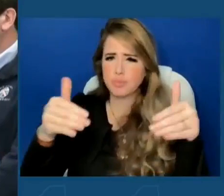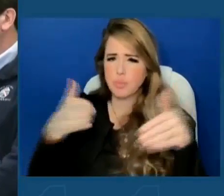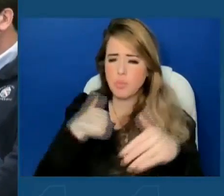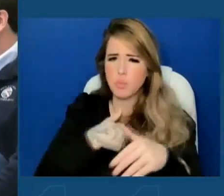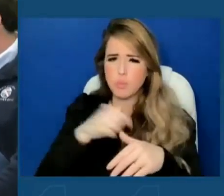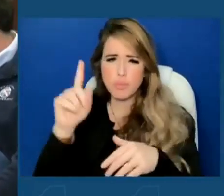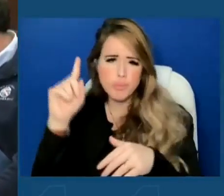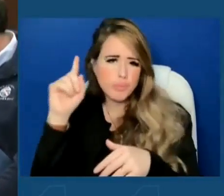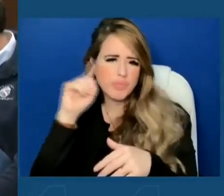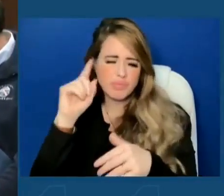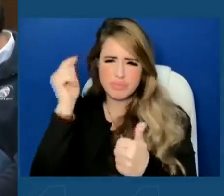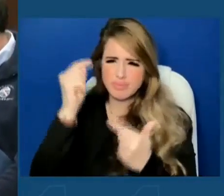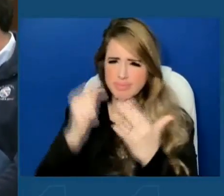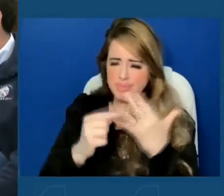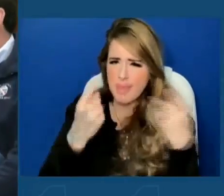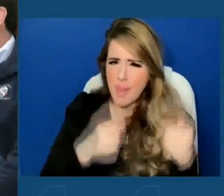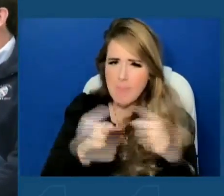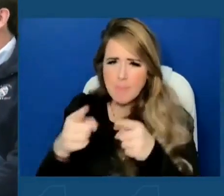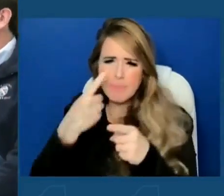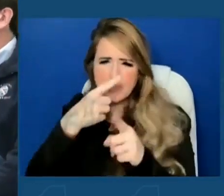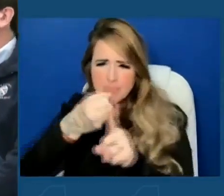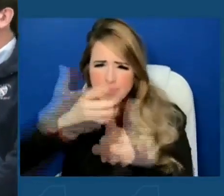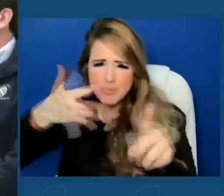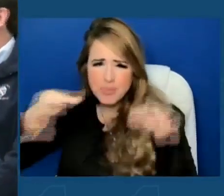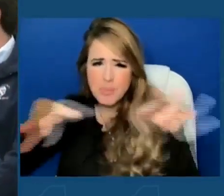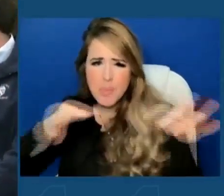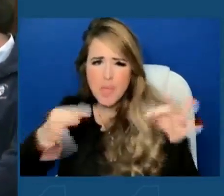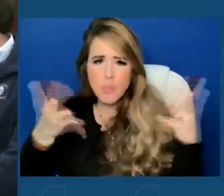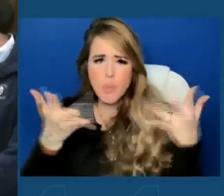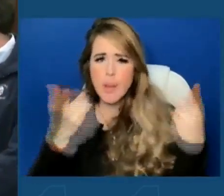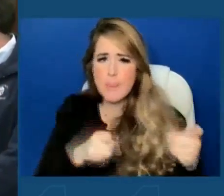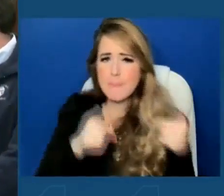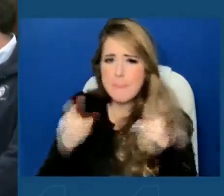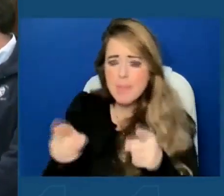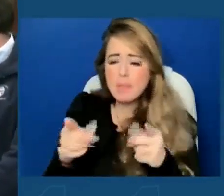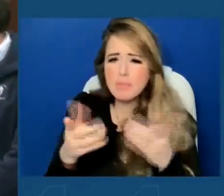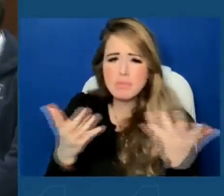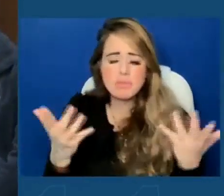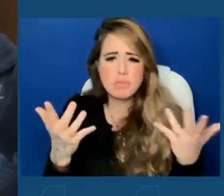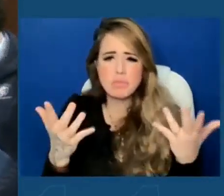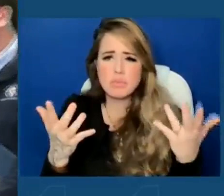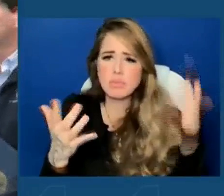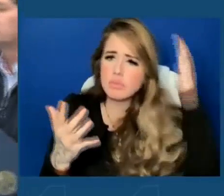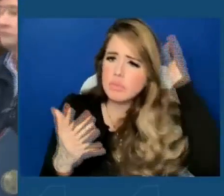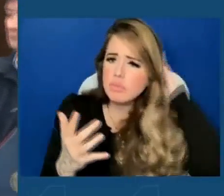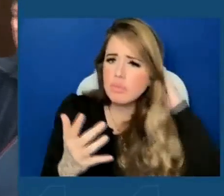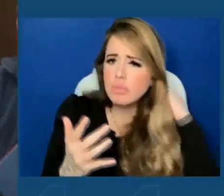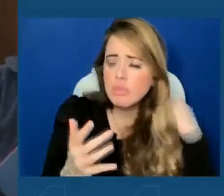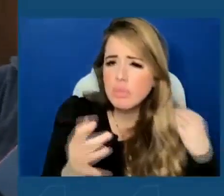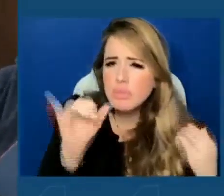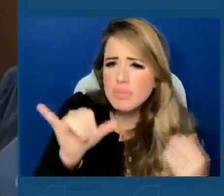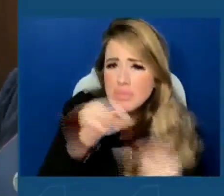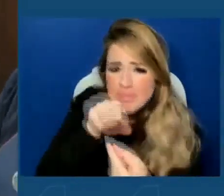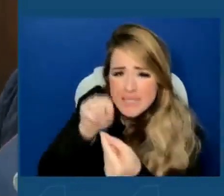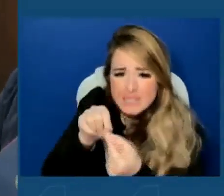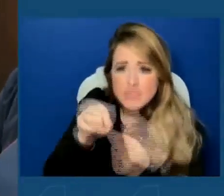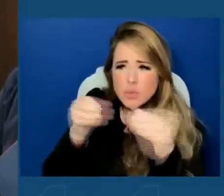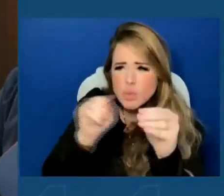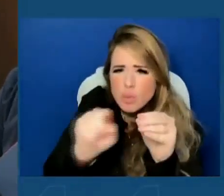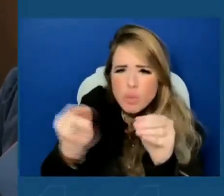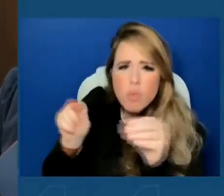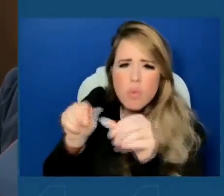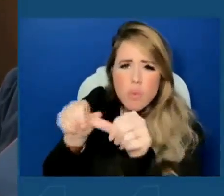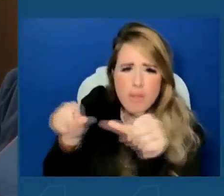Along those lines, specific areas they're seeing it, specific